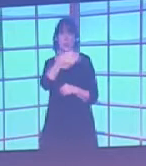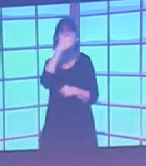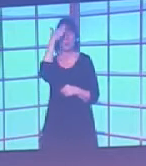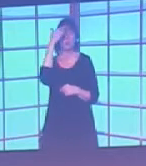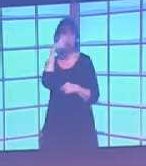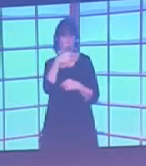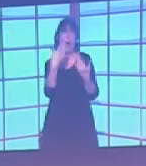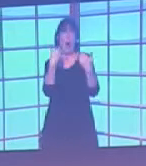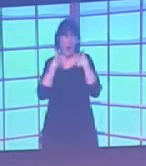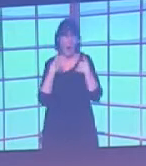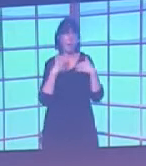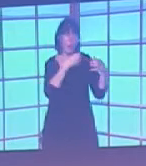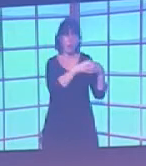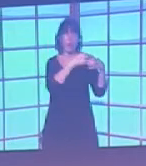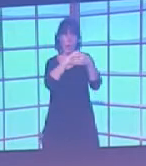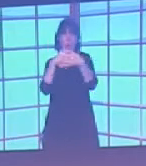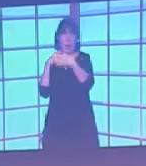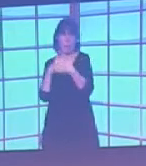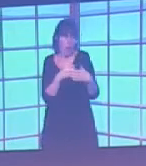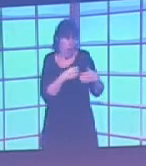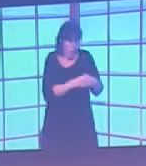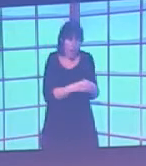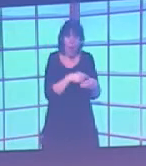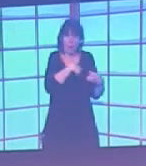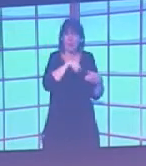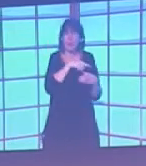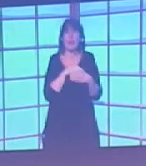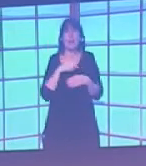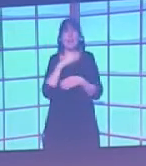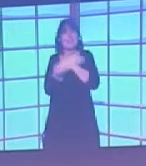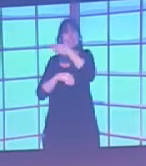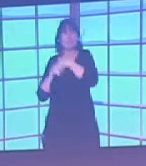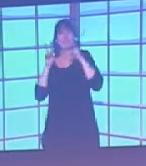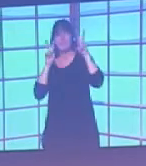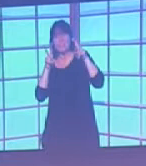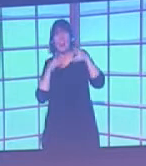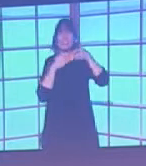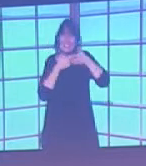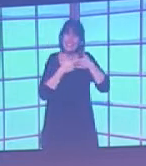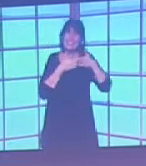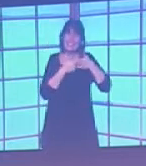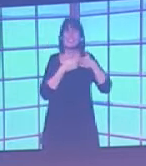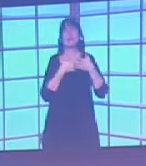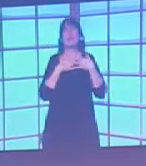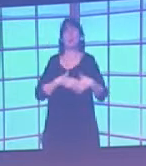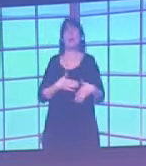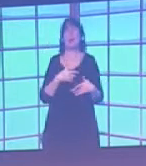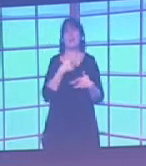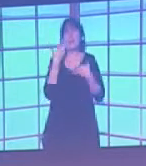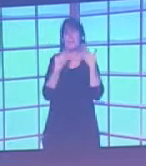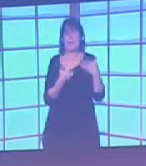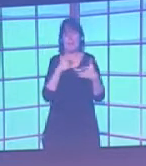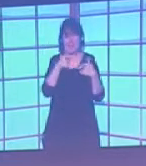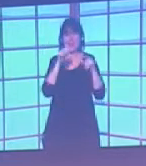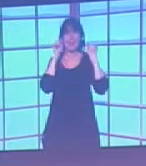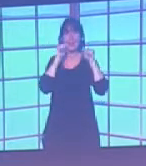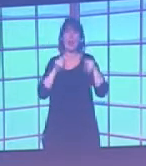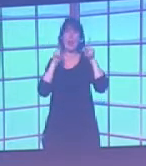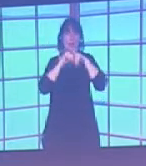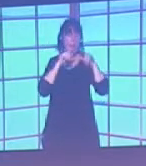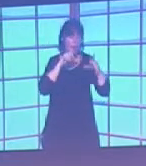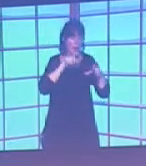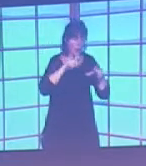have clubs where this is happening at club level. We just have to get them to see perhaps the bigger picture, and I think it will help move the whole thing